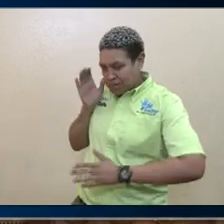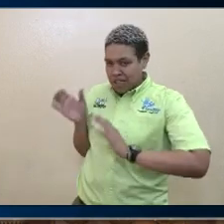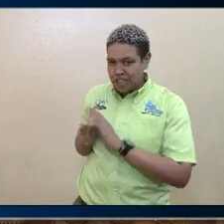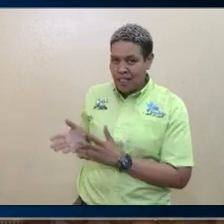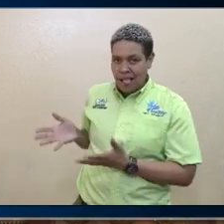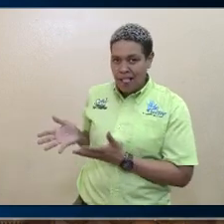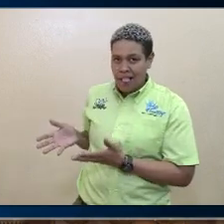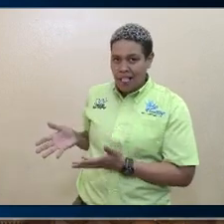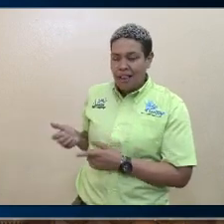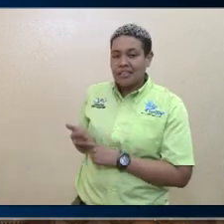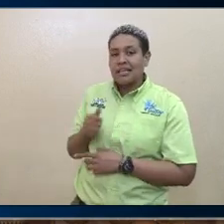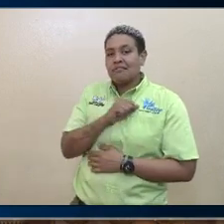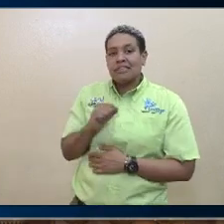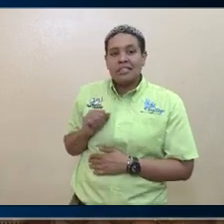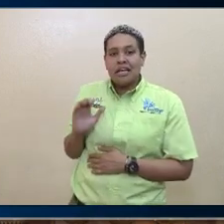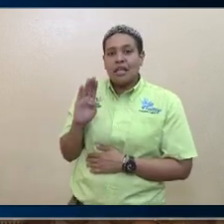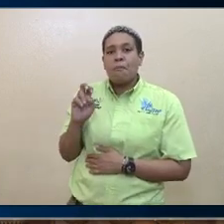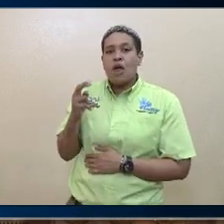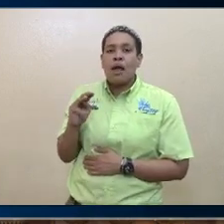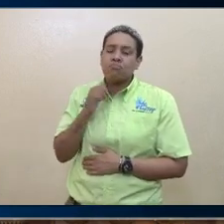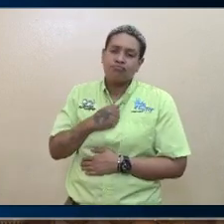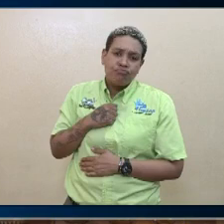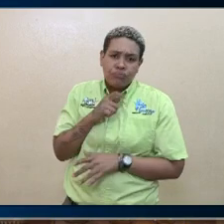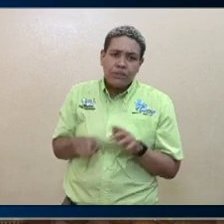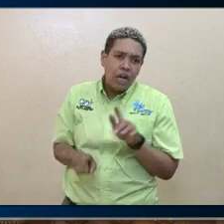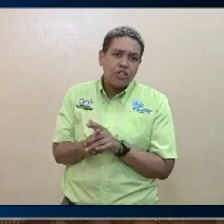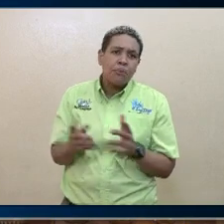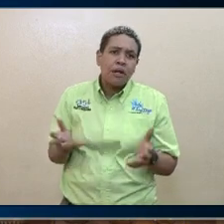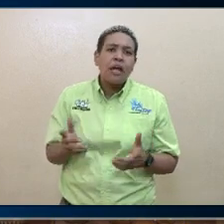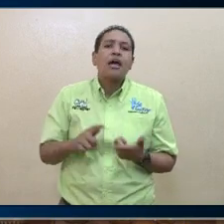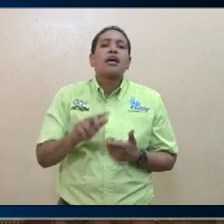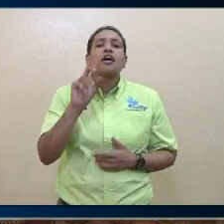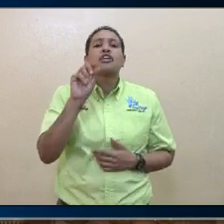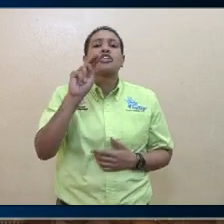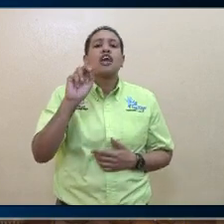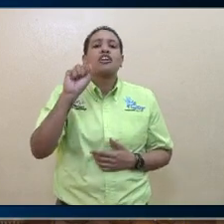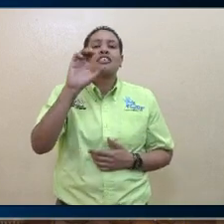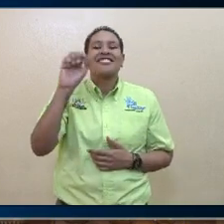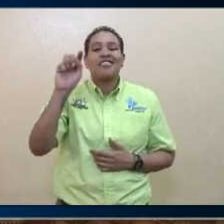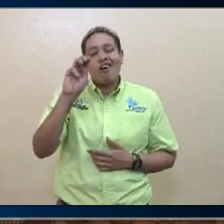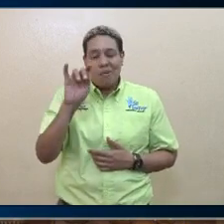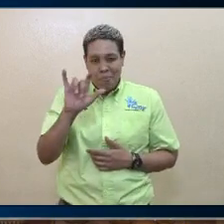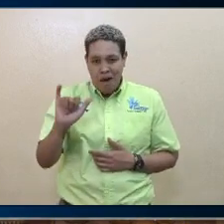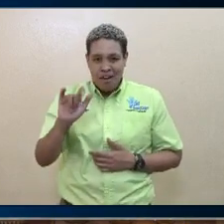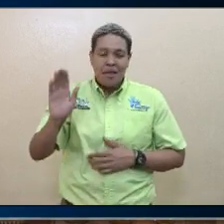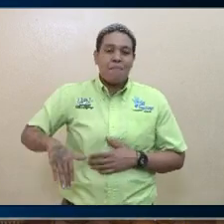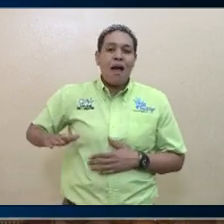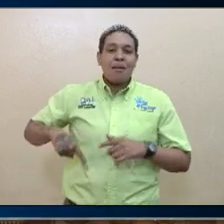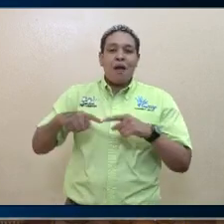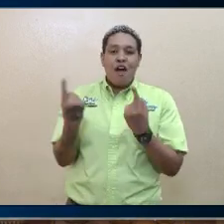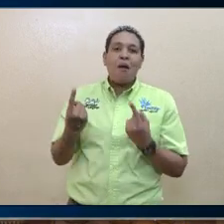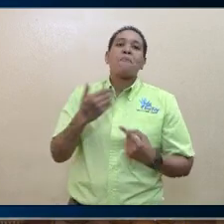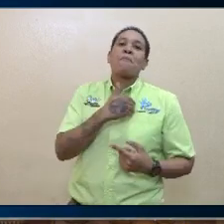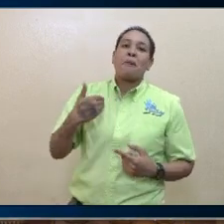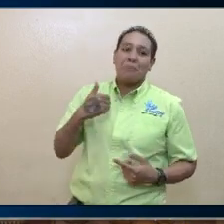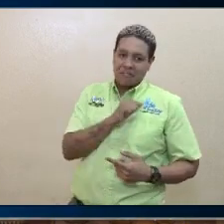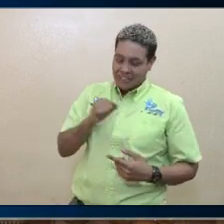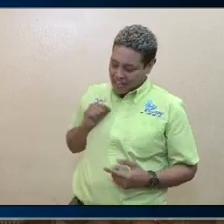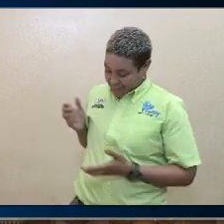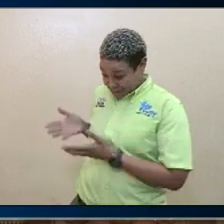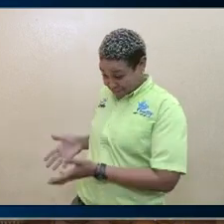Senator Braham apologized. Senator Donna Scott Motley, Parliamentary Opposition, Member of the Senate.